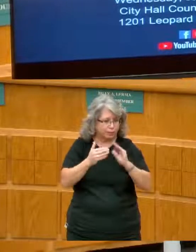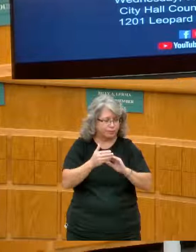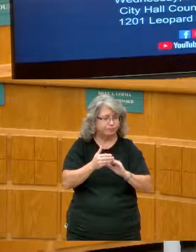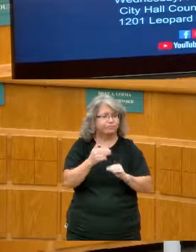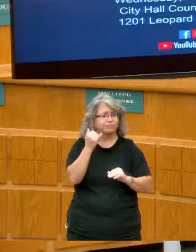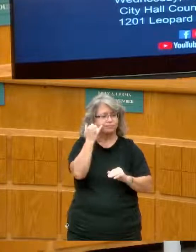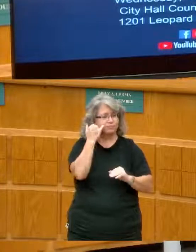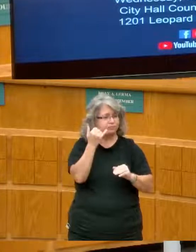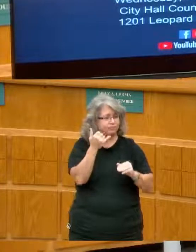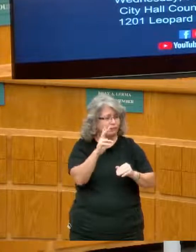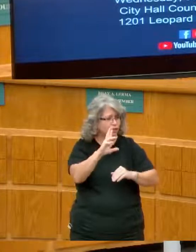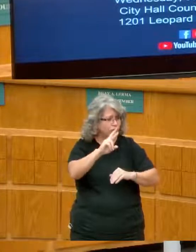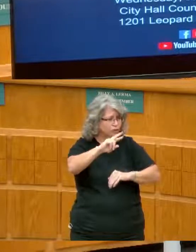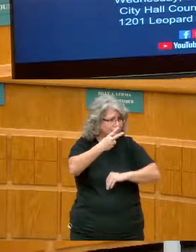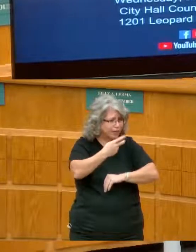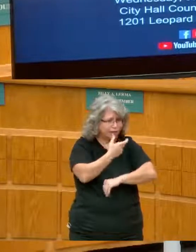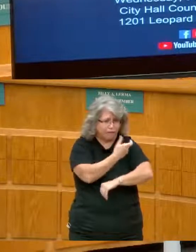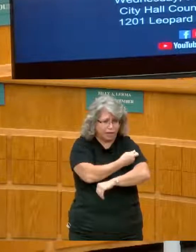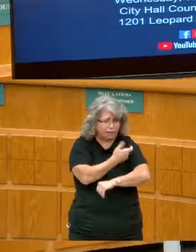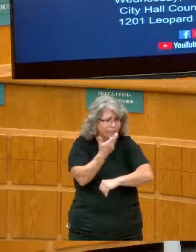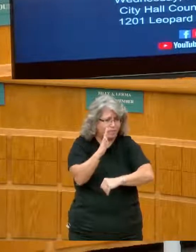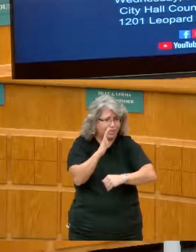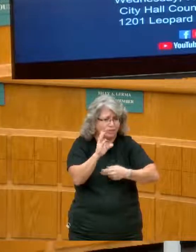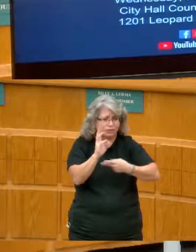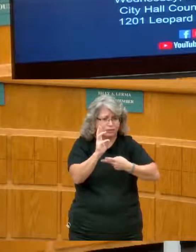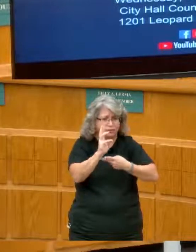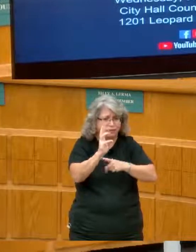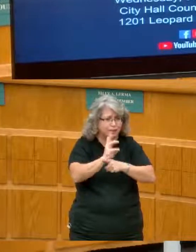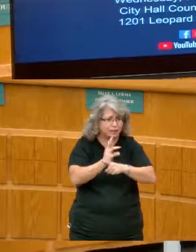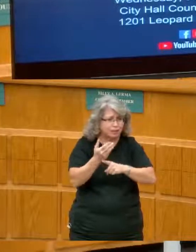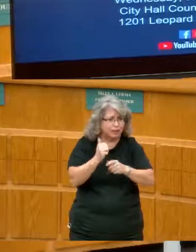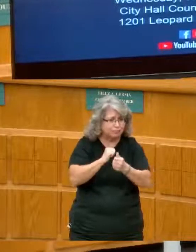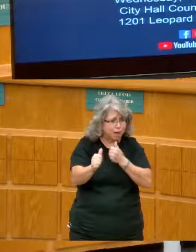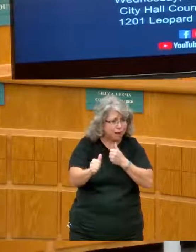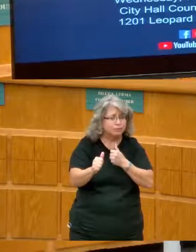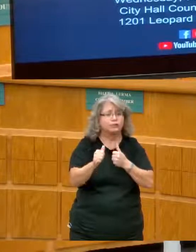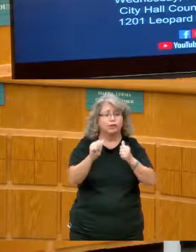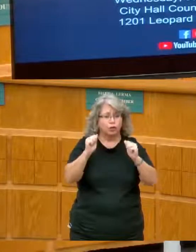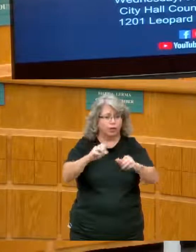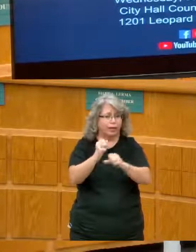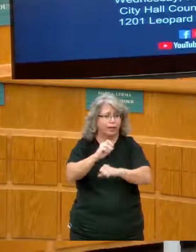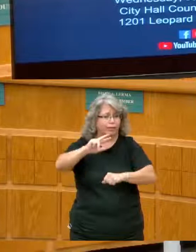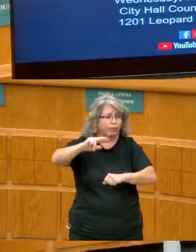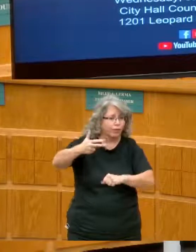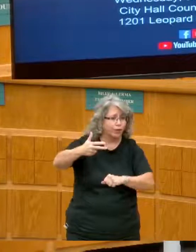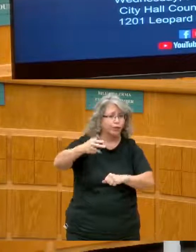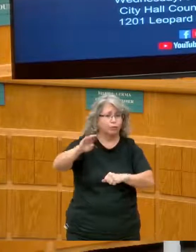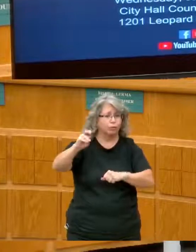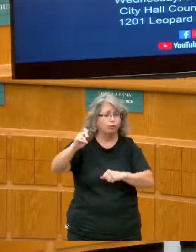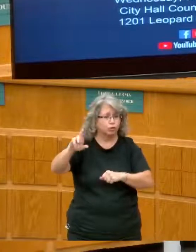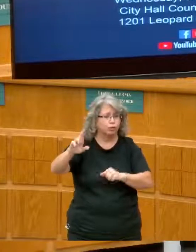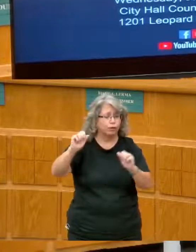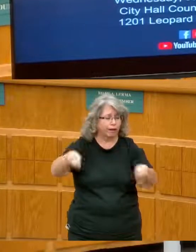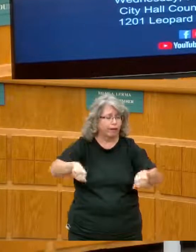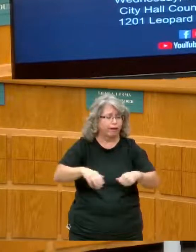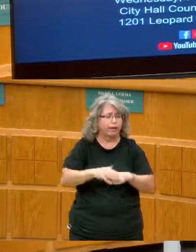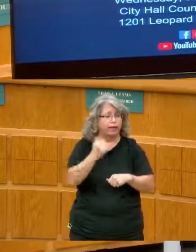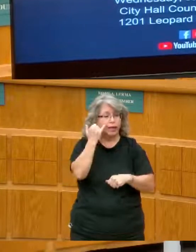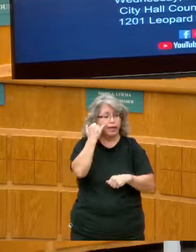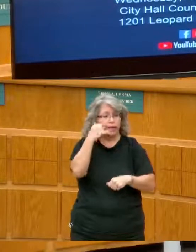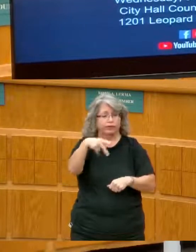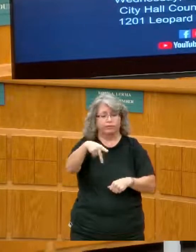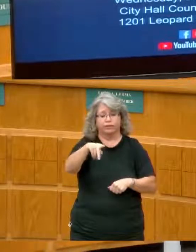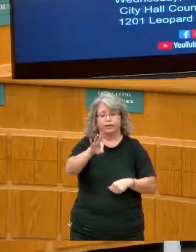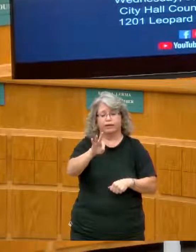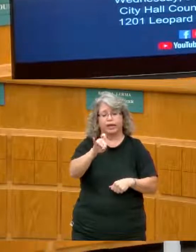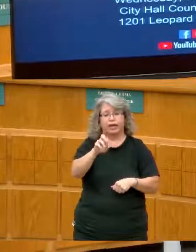your third dose or your booster. If you've received the Pfizer vaccine, you can get your booster after 5 months instead